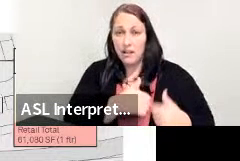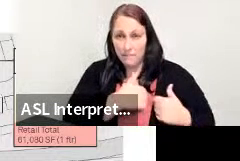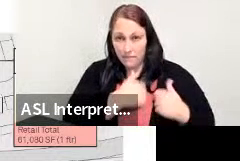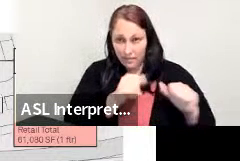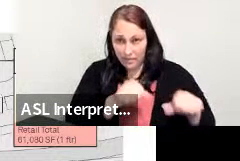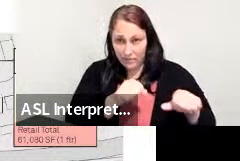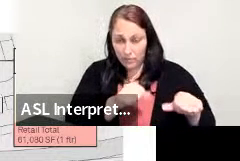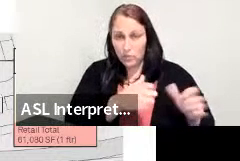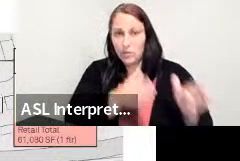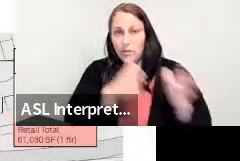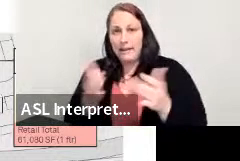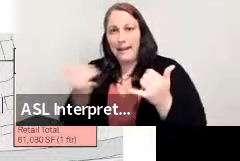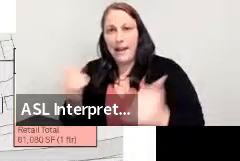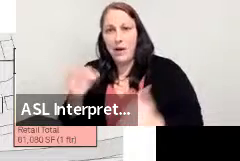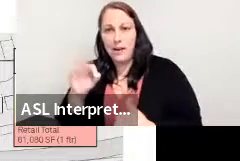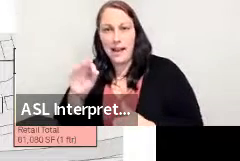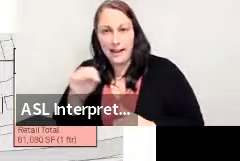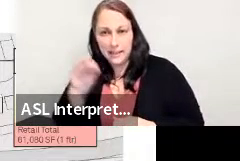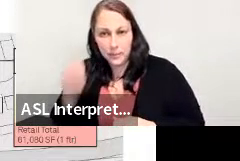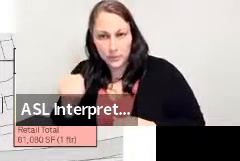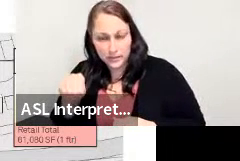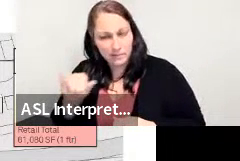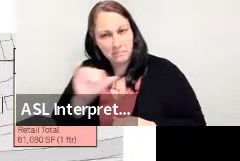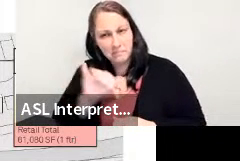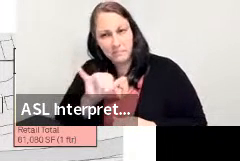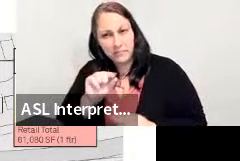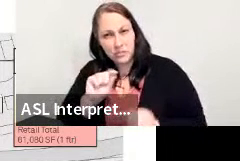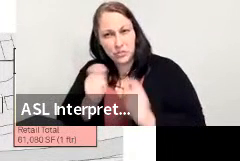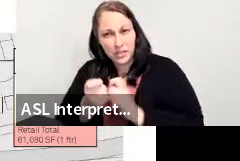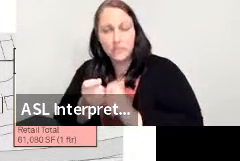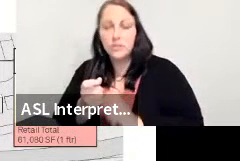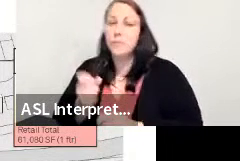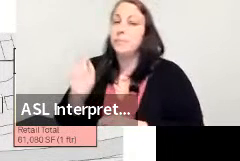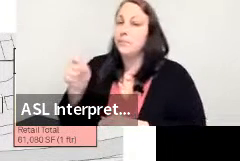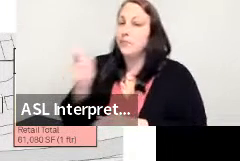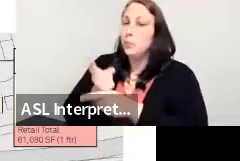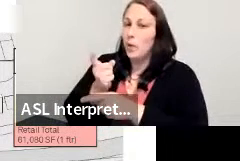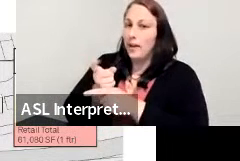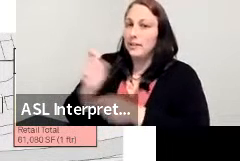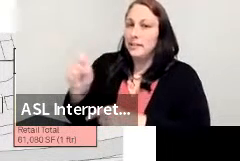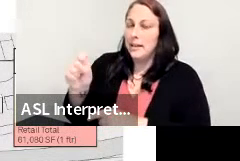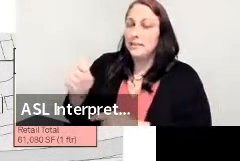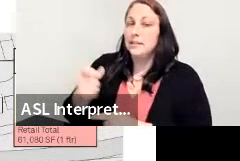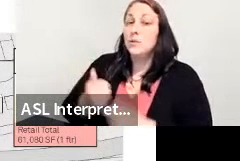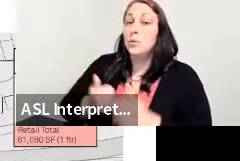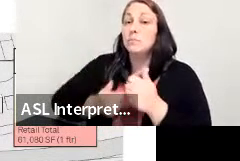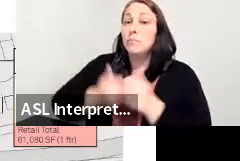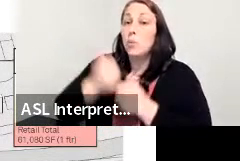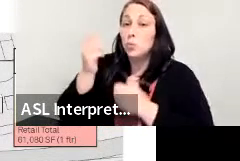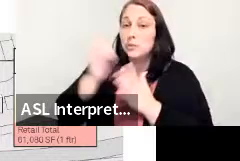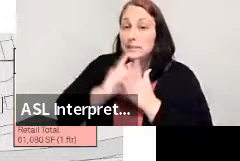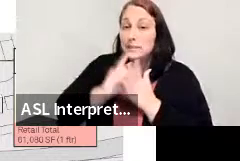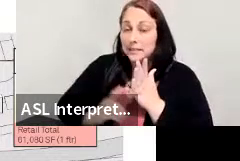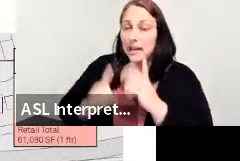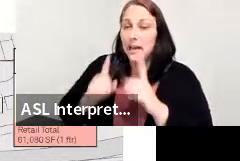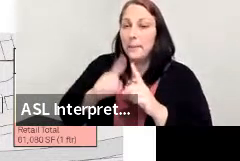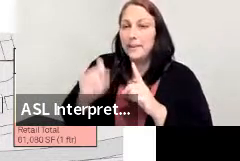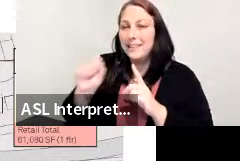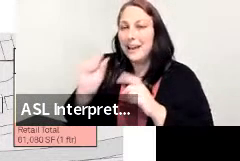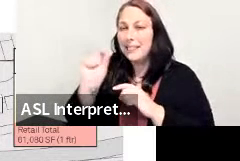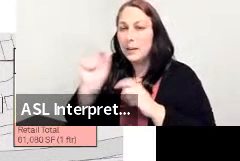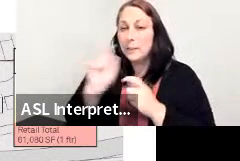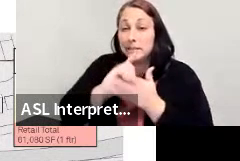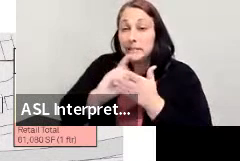the PUD we had flexibility with lot occupancy. That wasn't a strict stick to. But you'll see from